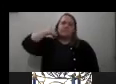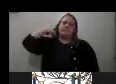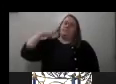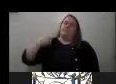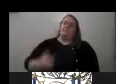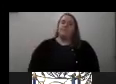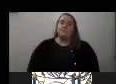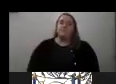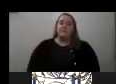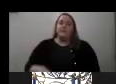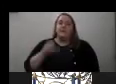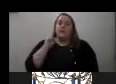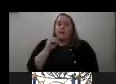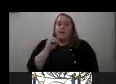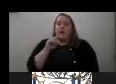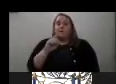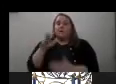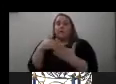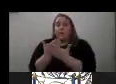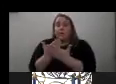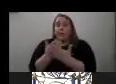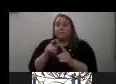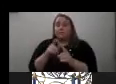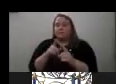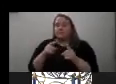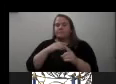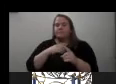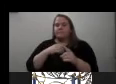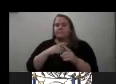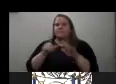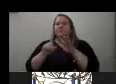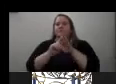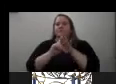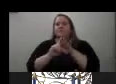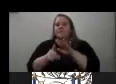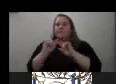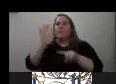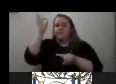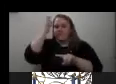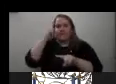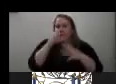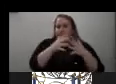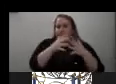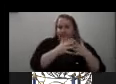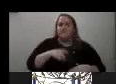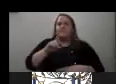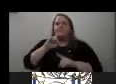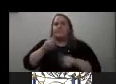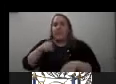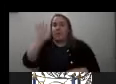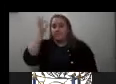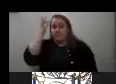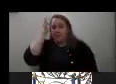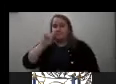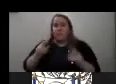So she ended up in Paris and worked in embroidery again there, but eventually was